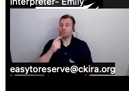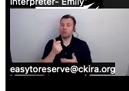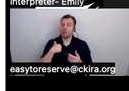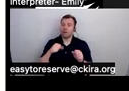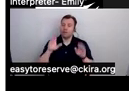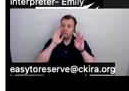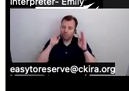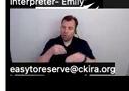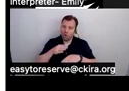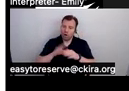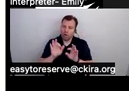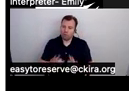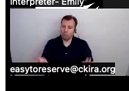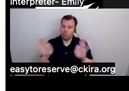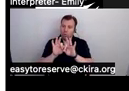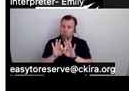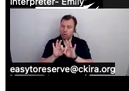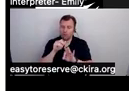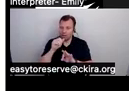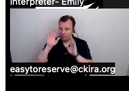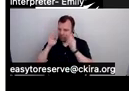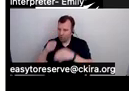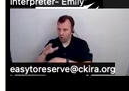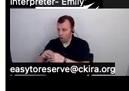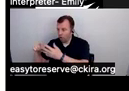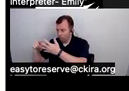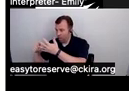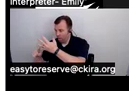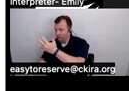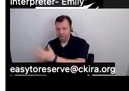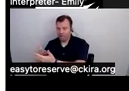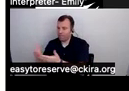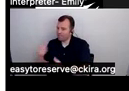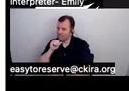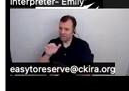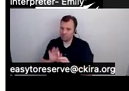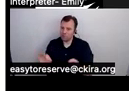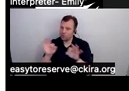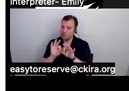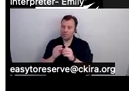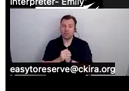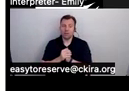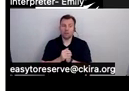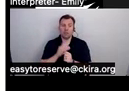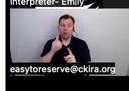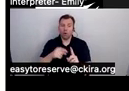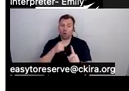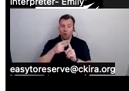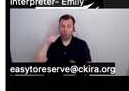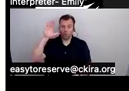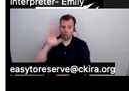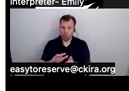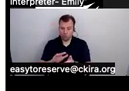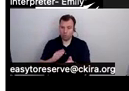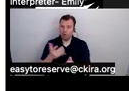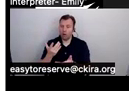more on the important things and not worry about some of the less important things. So the goal here is to reduce reputational